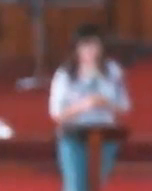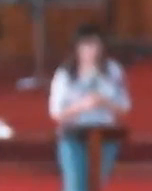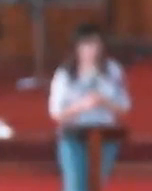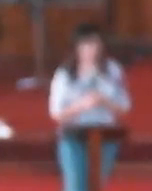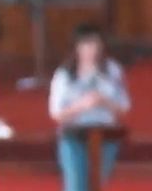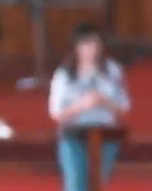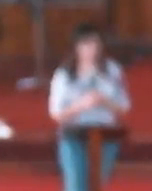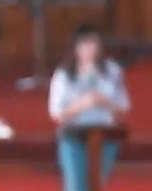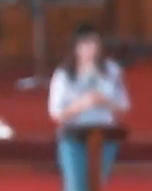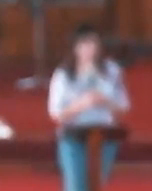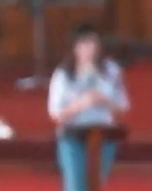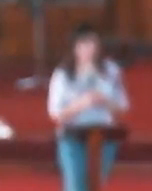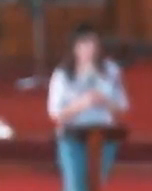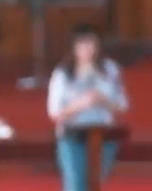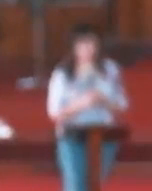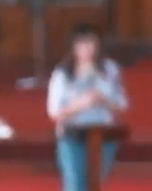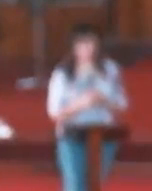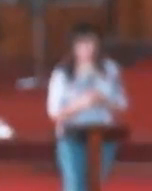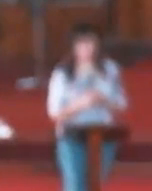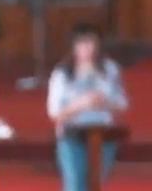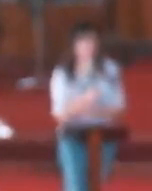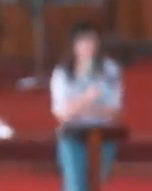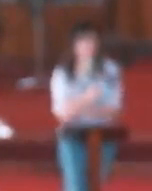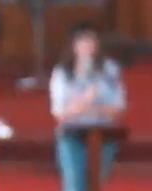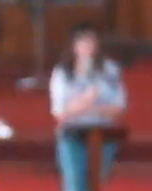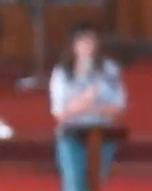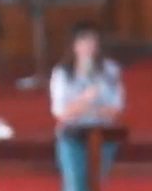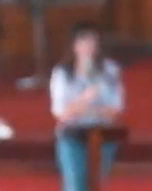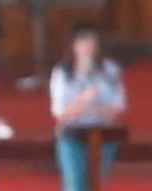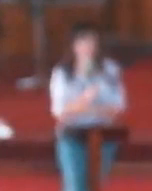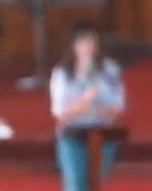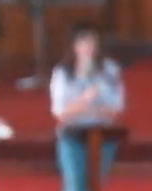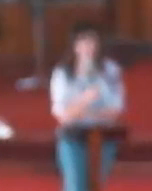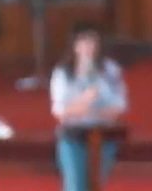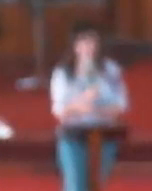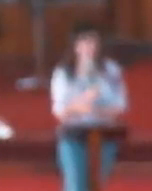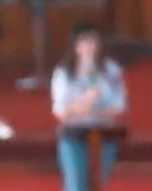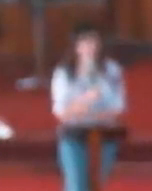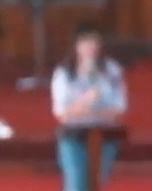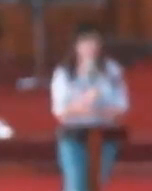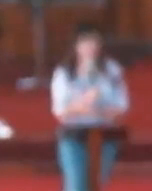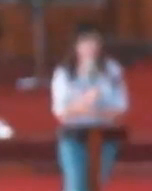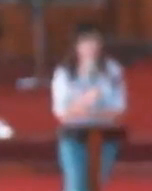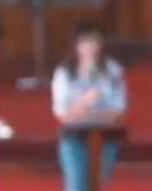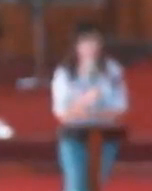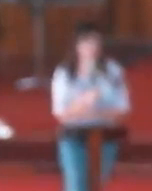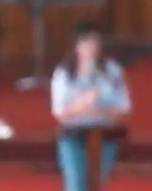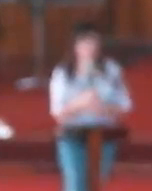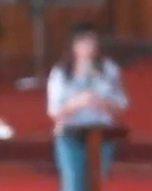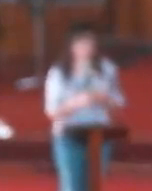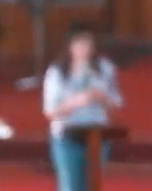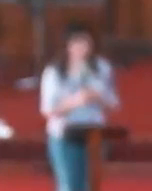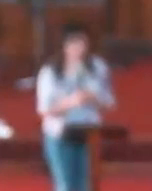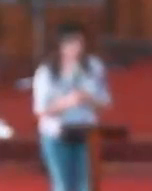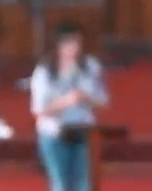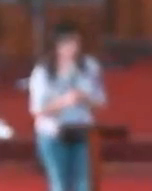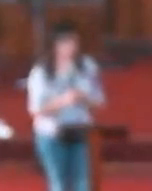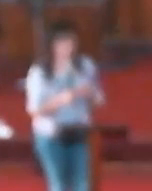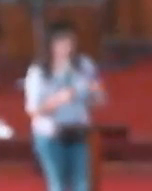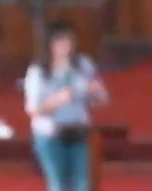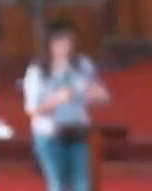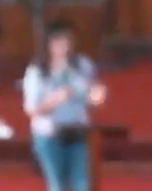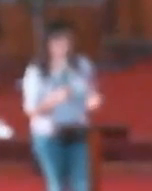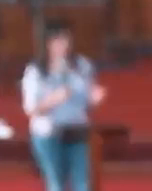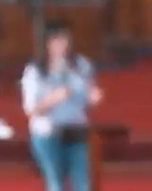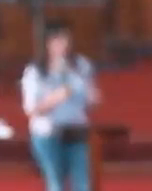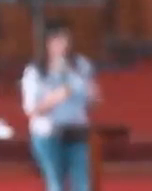Pero tengamos cuidado porque a veces usan estas palabras tratando de justificar enseñanza que no es de la Biblia. But sometimes